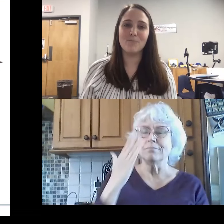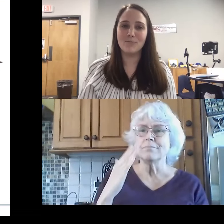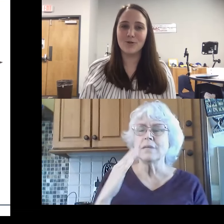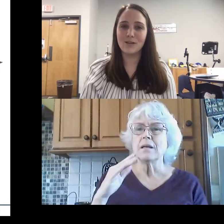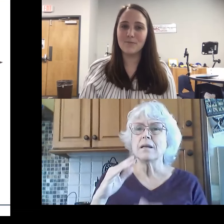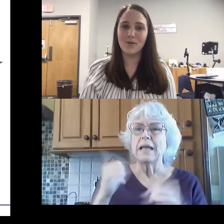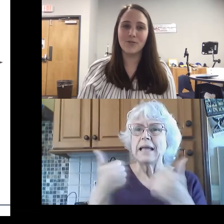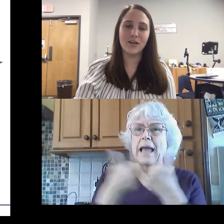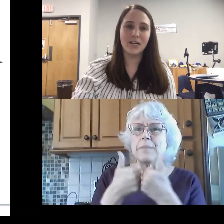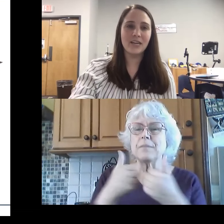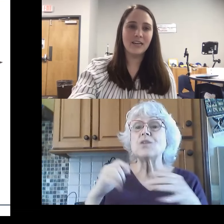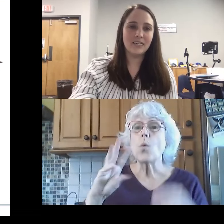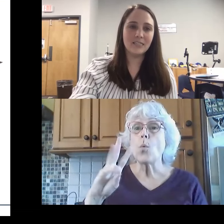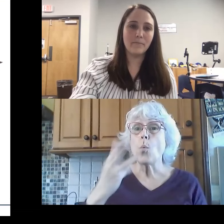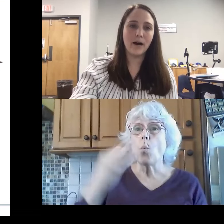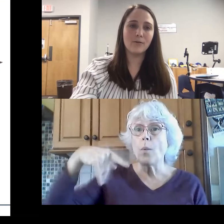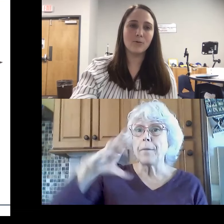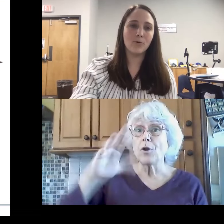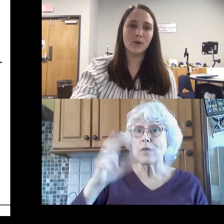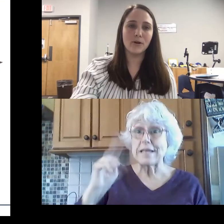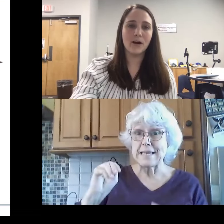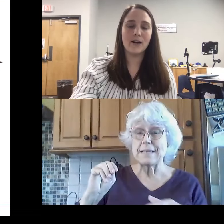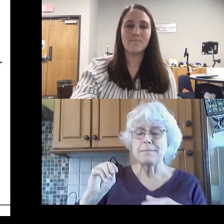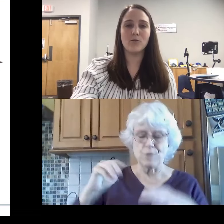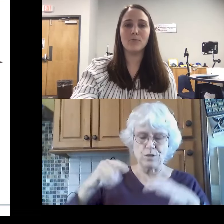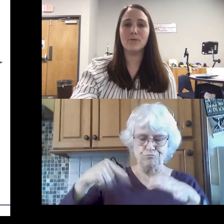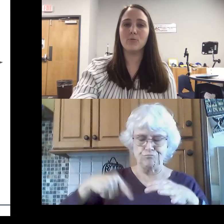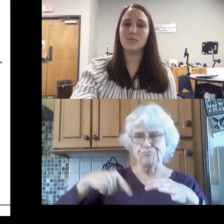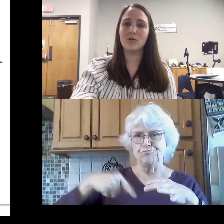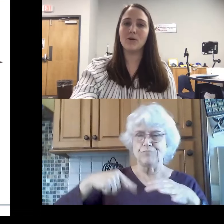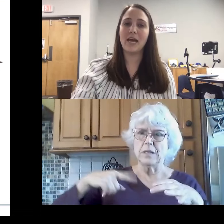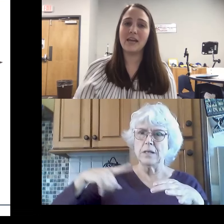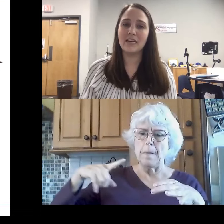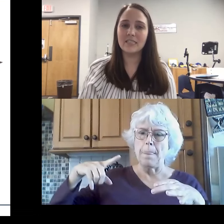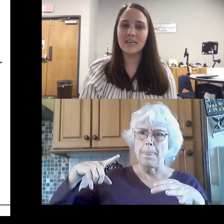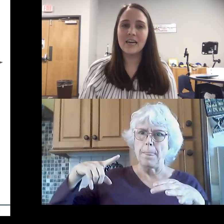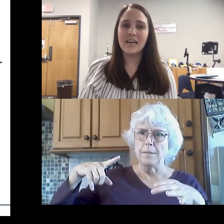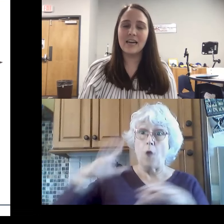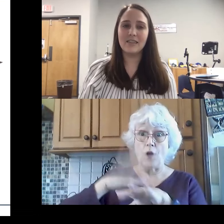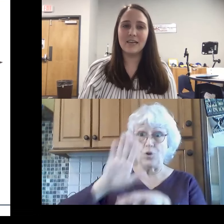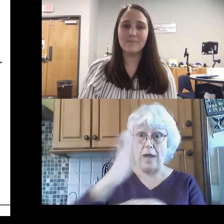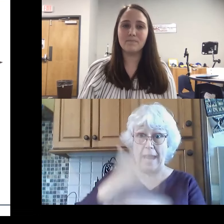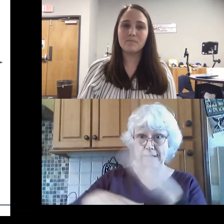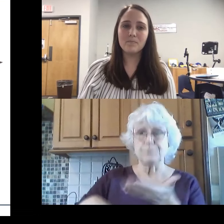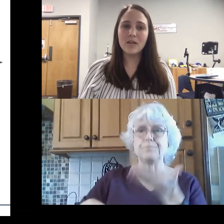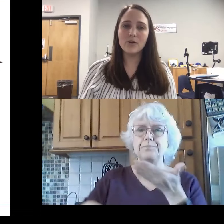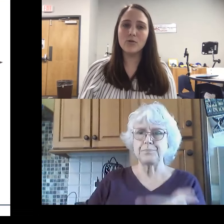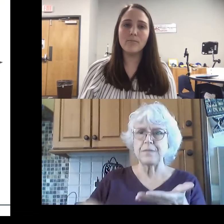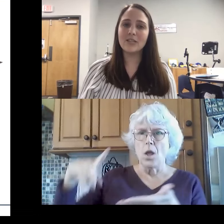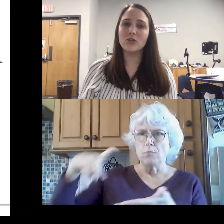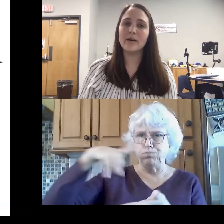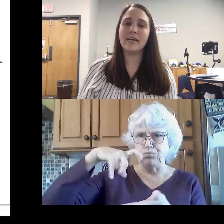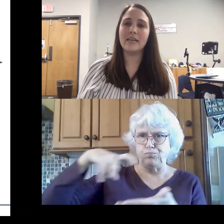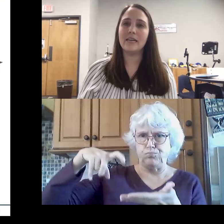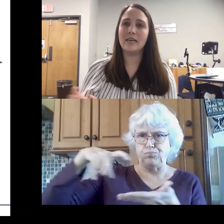whipped cream on the bottom corner. You would put whipped cream on the hand and then you